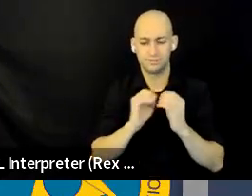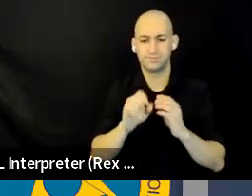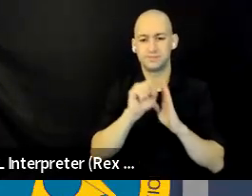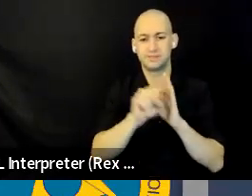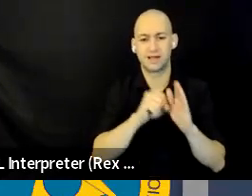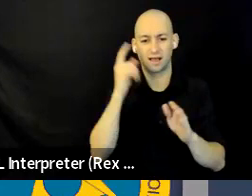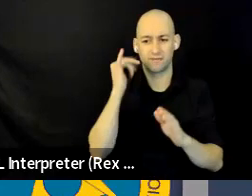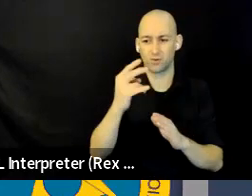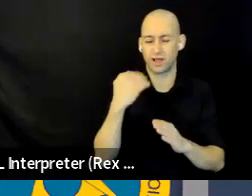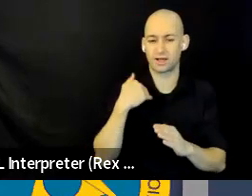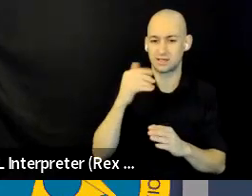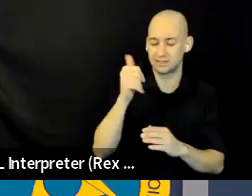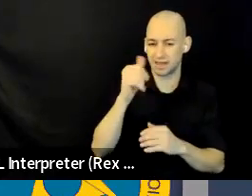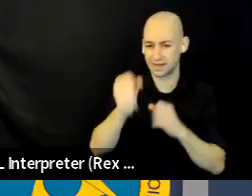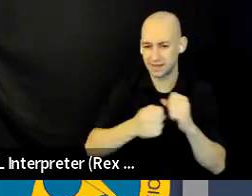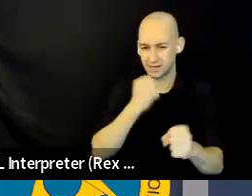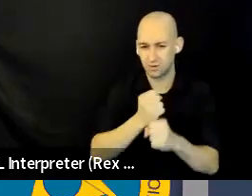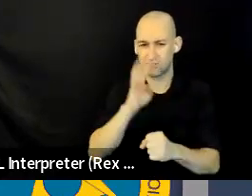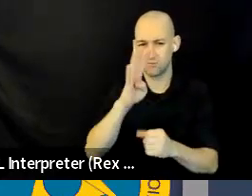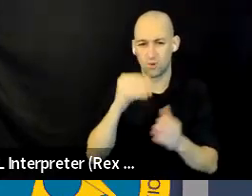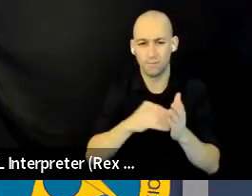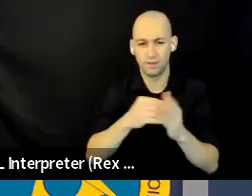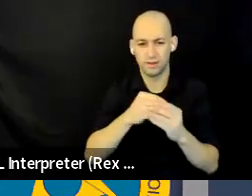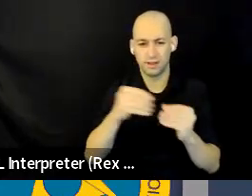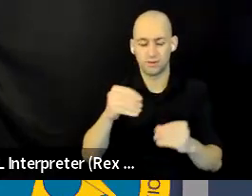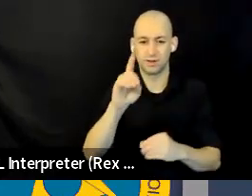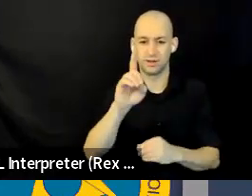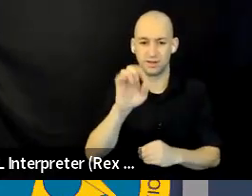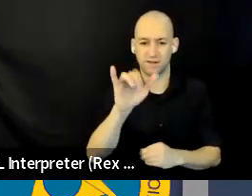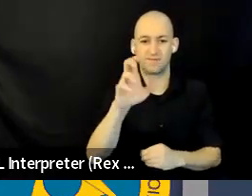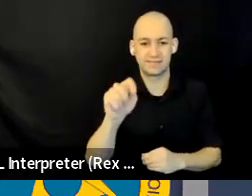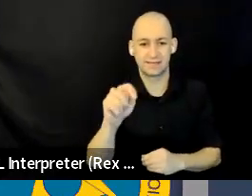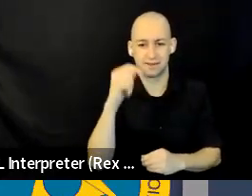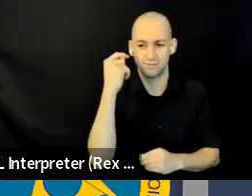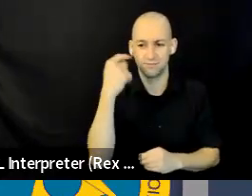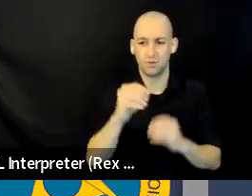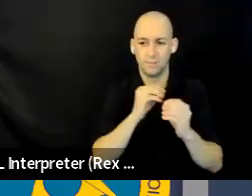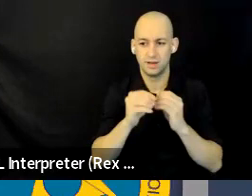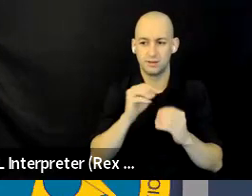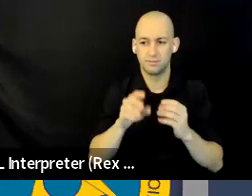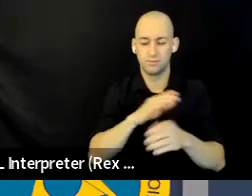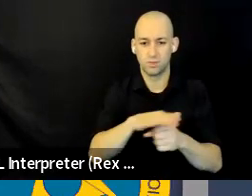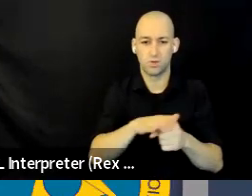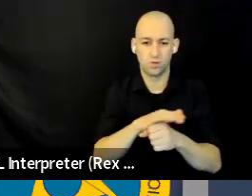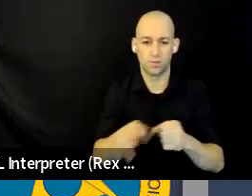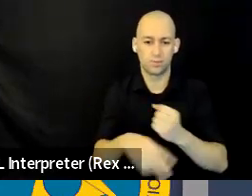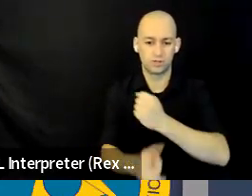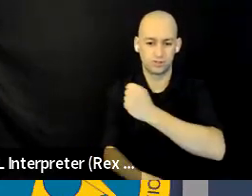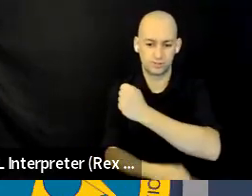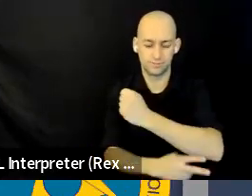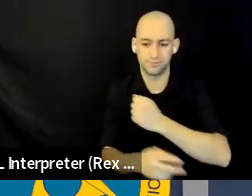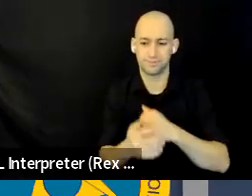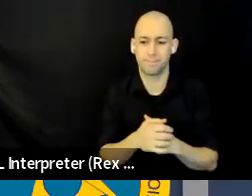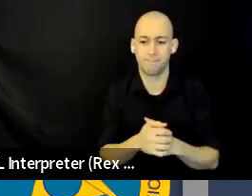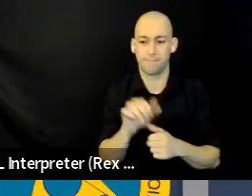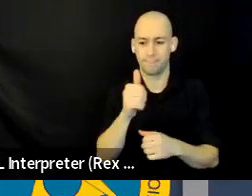a 10-year, $4 billion deficit to maintain local bridges. For city and county operated streets and roads, our